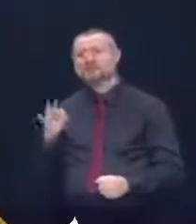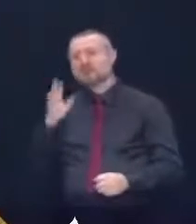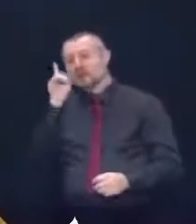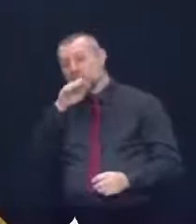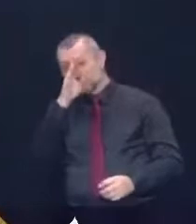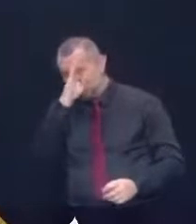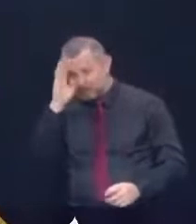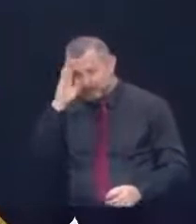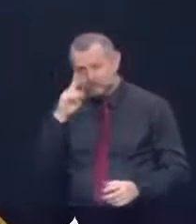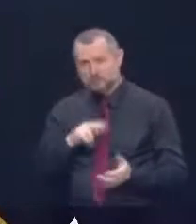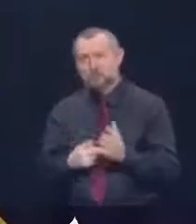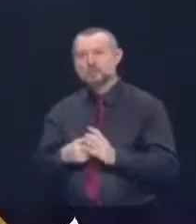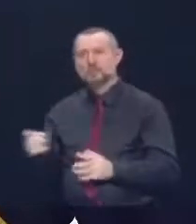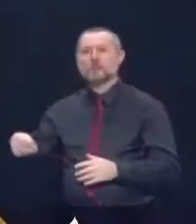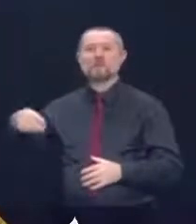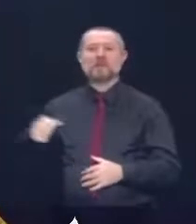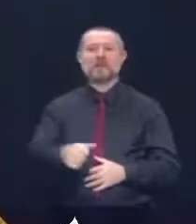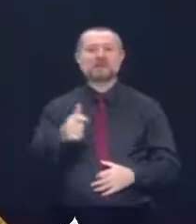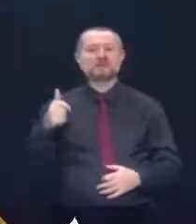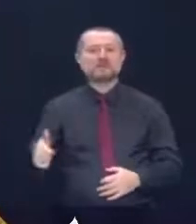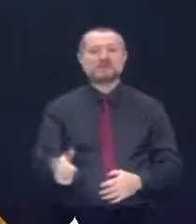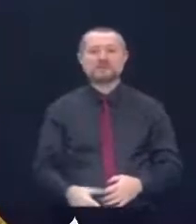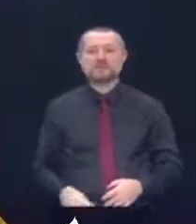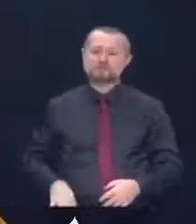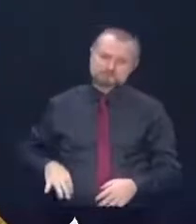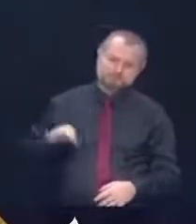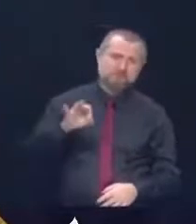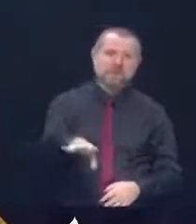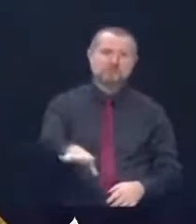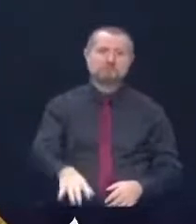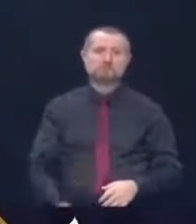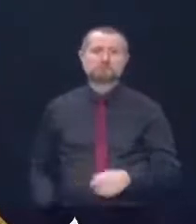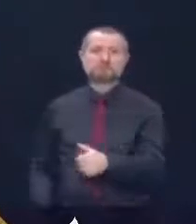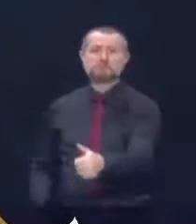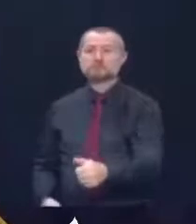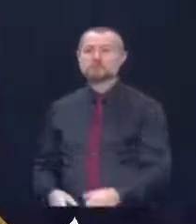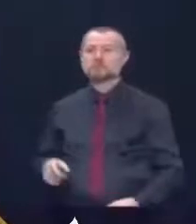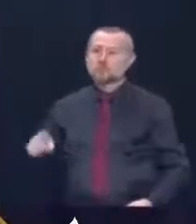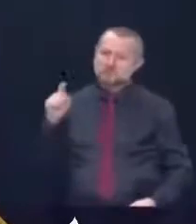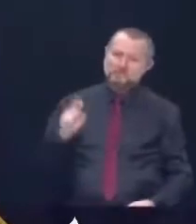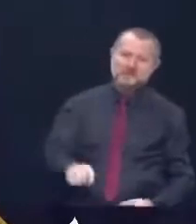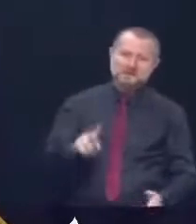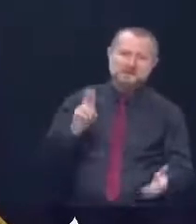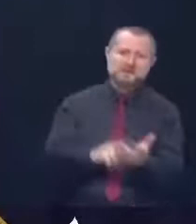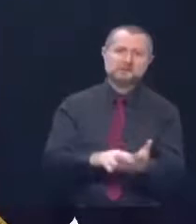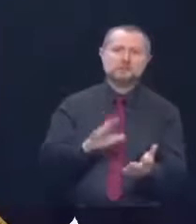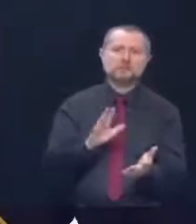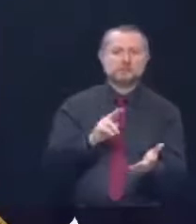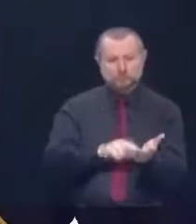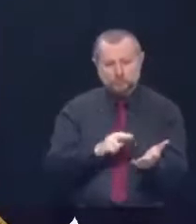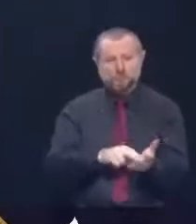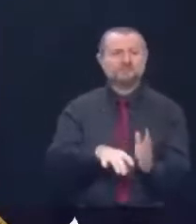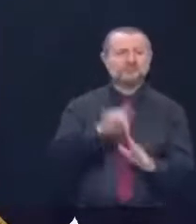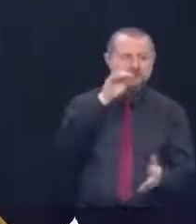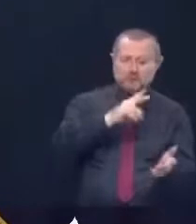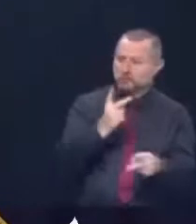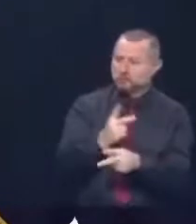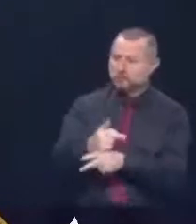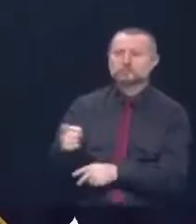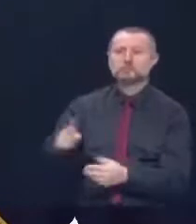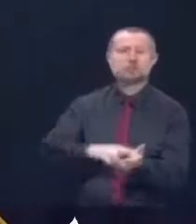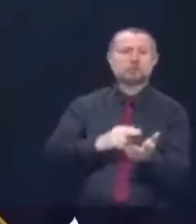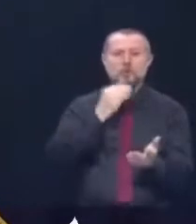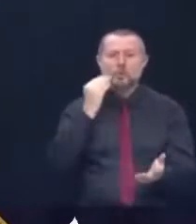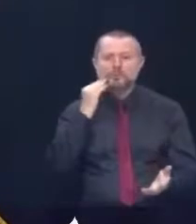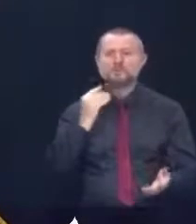hospital, you pay the bill. You find a nurse to take care of you. You find an ambulance driver who wants